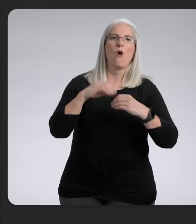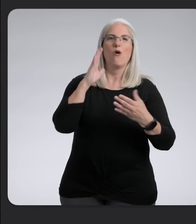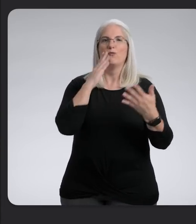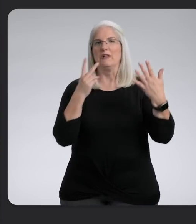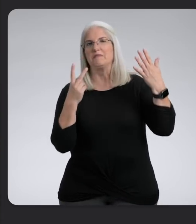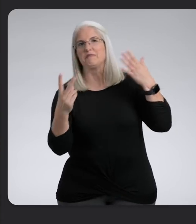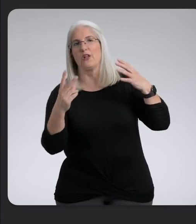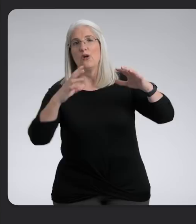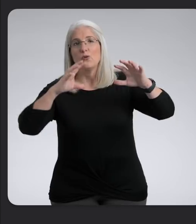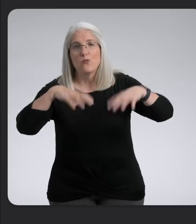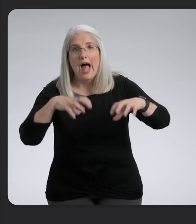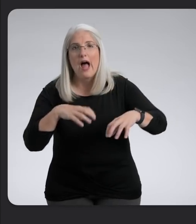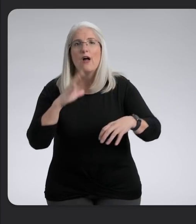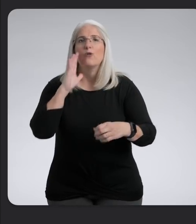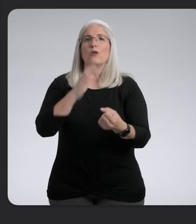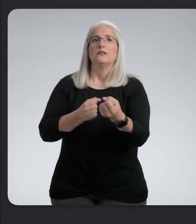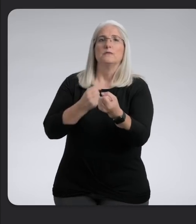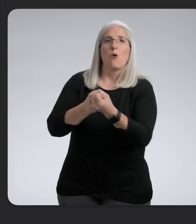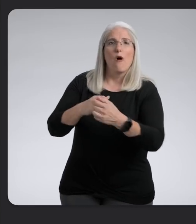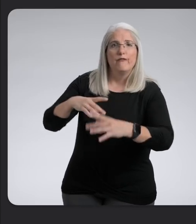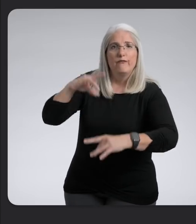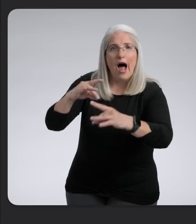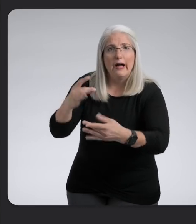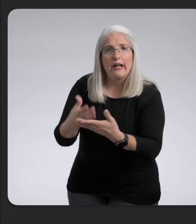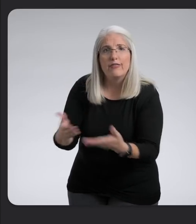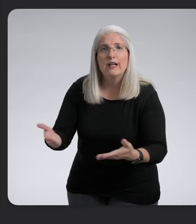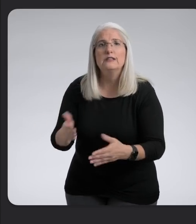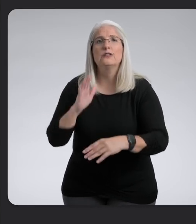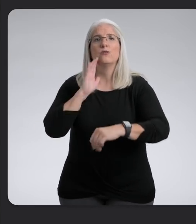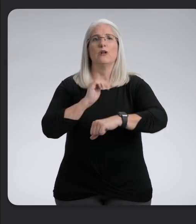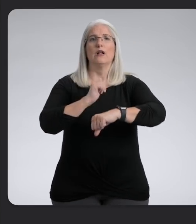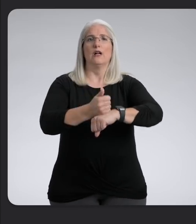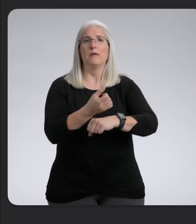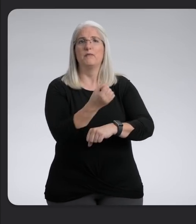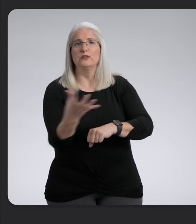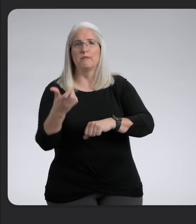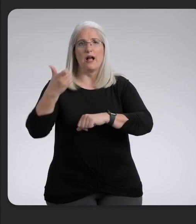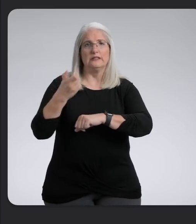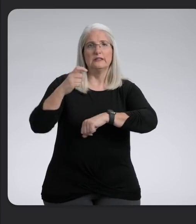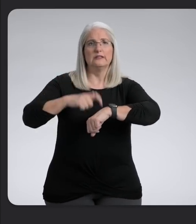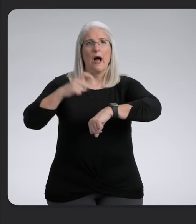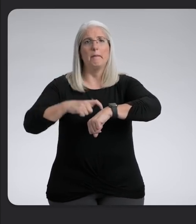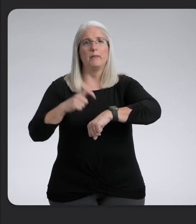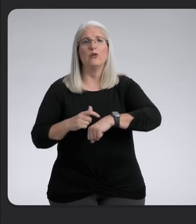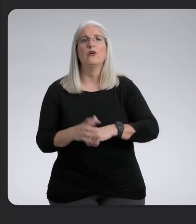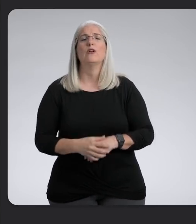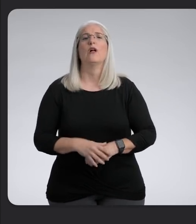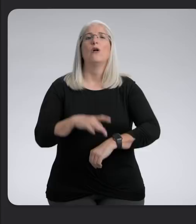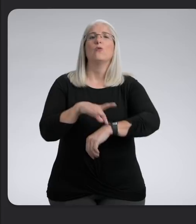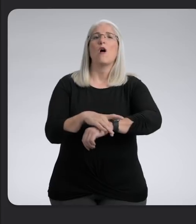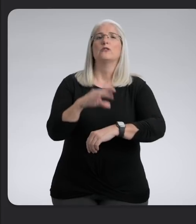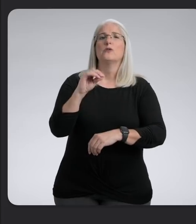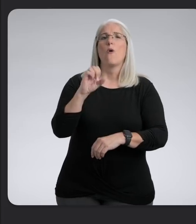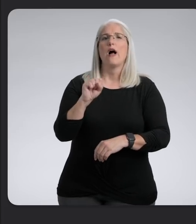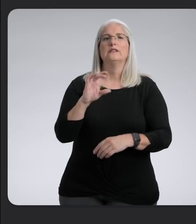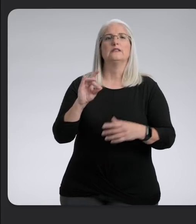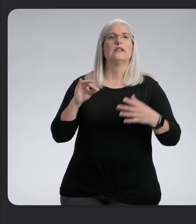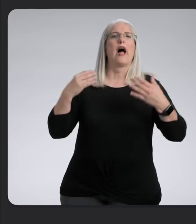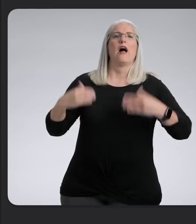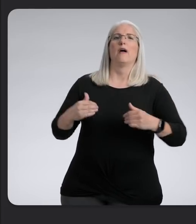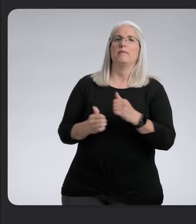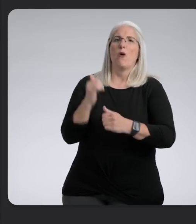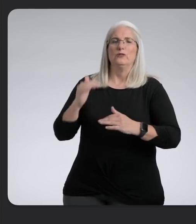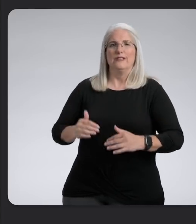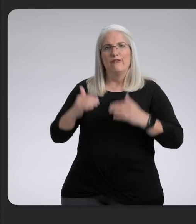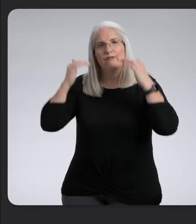for find items, and multiple timers. watchOS is the world's most advanced wearable operating system. And watchOS 8 takes it